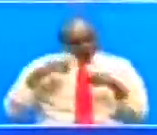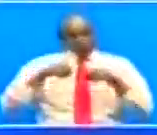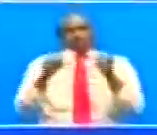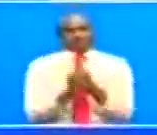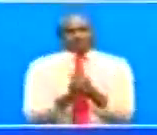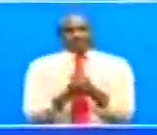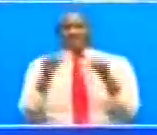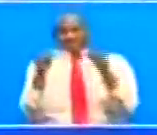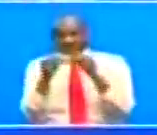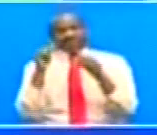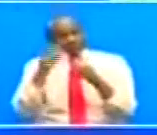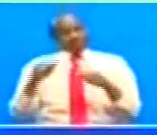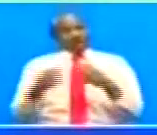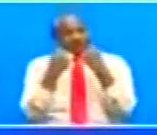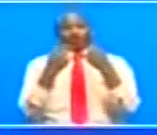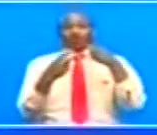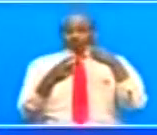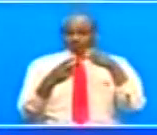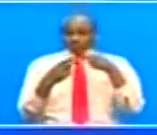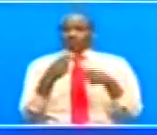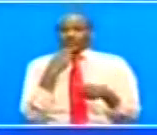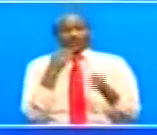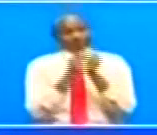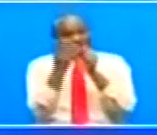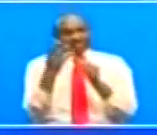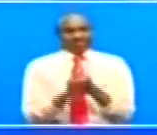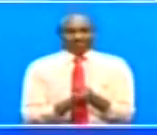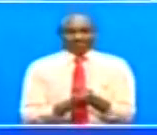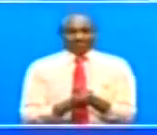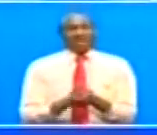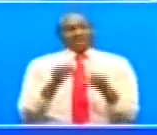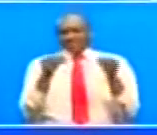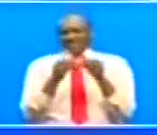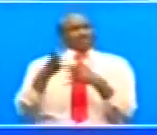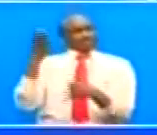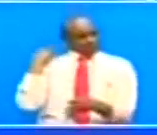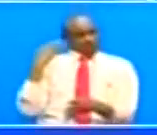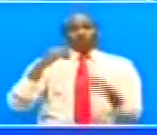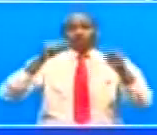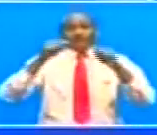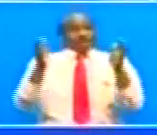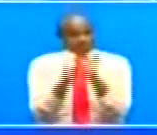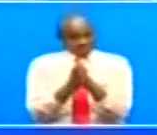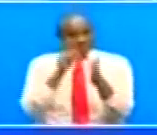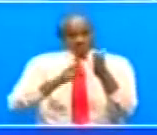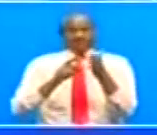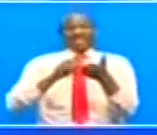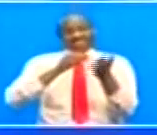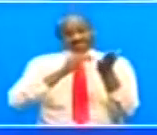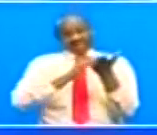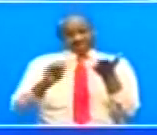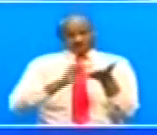gathering scheduled for Tuesday, 14th July. The meetings initially had not complied with the provisions of Section